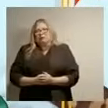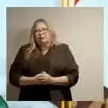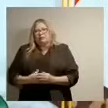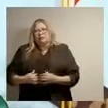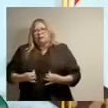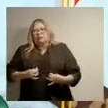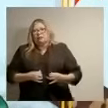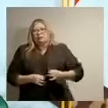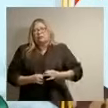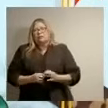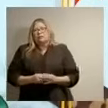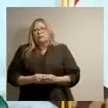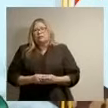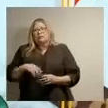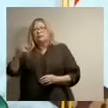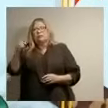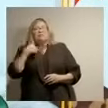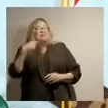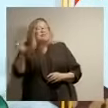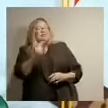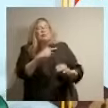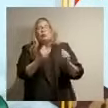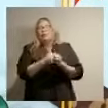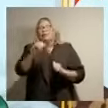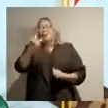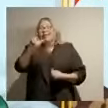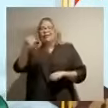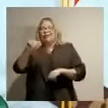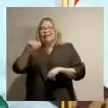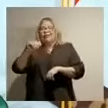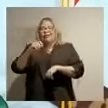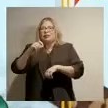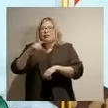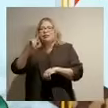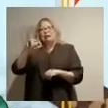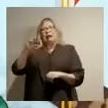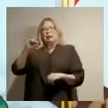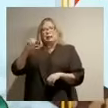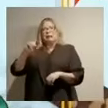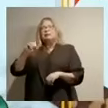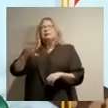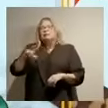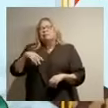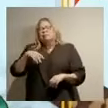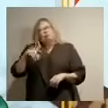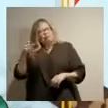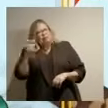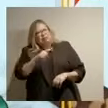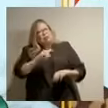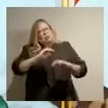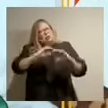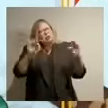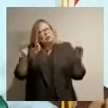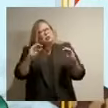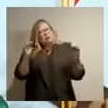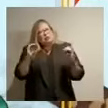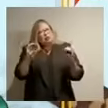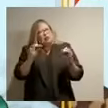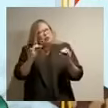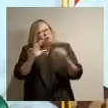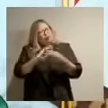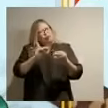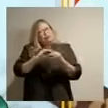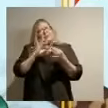Hello, Mackenzie Mays with the LA Times. There is no info about $5.25, the healthcare minimum wage, in this